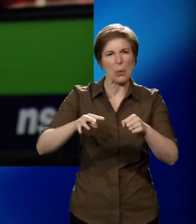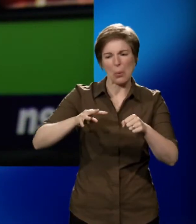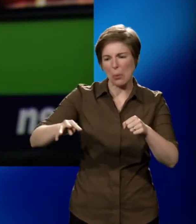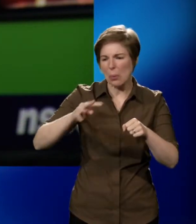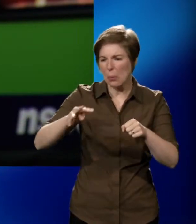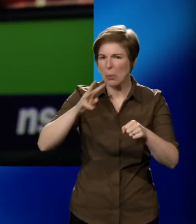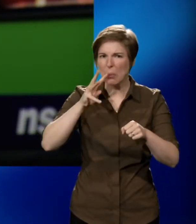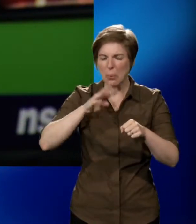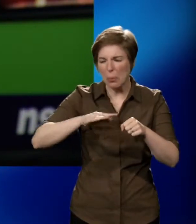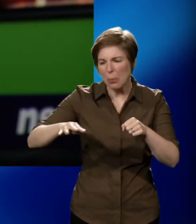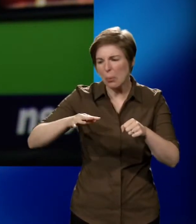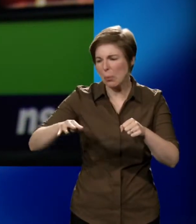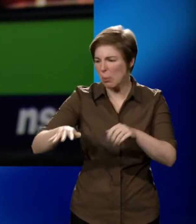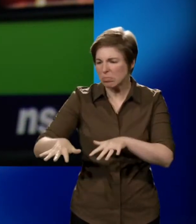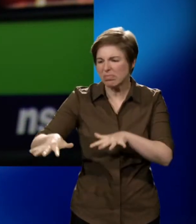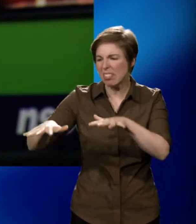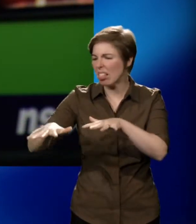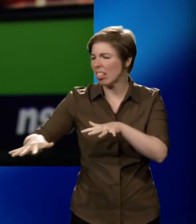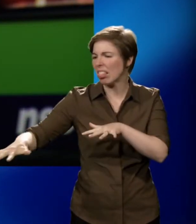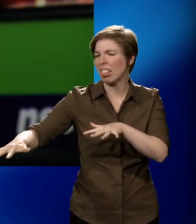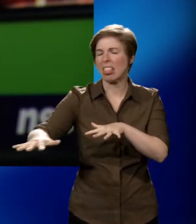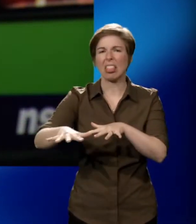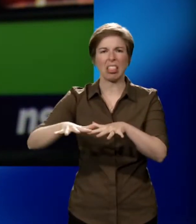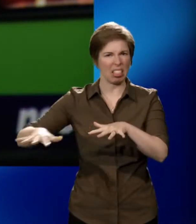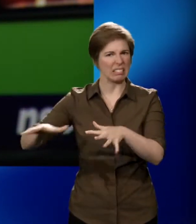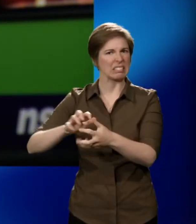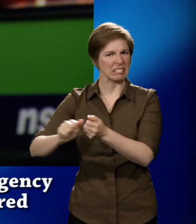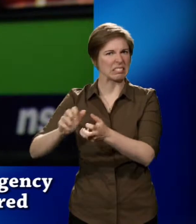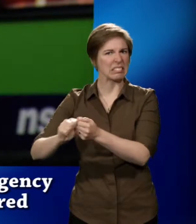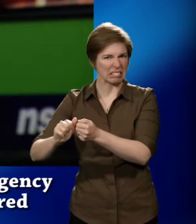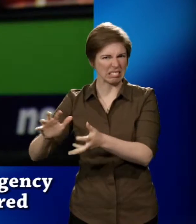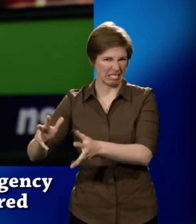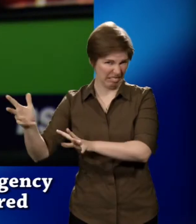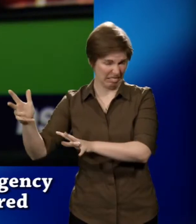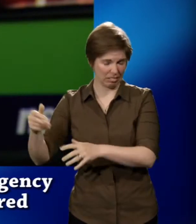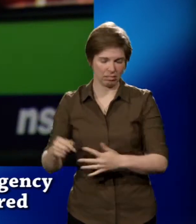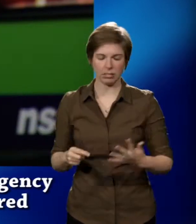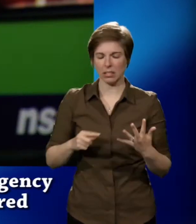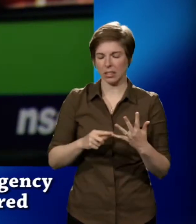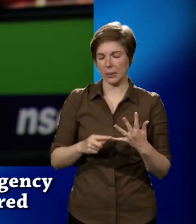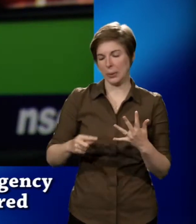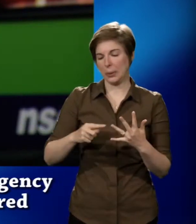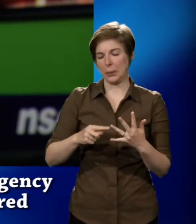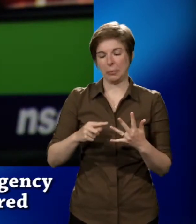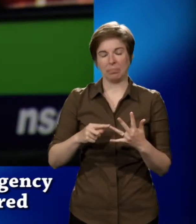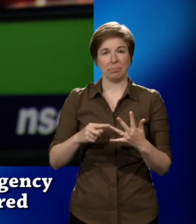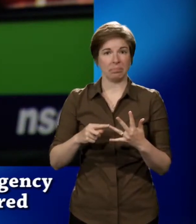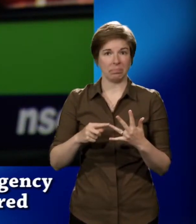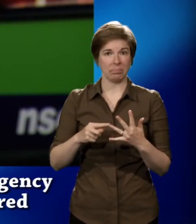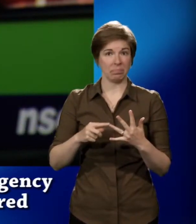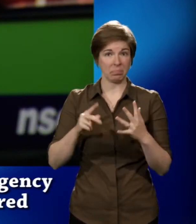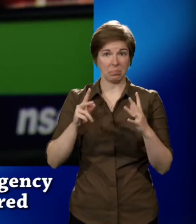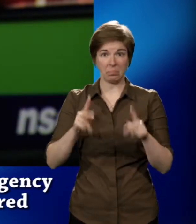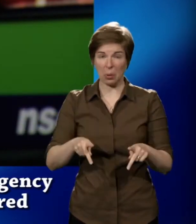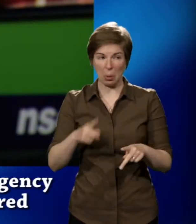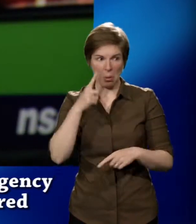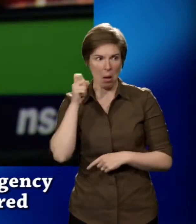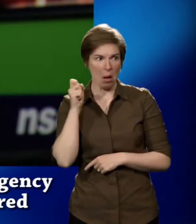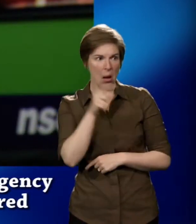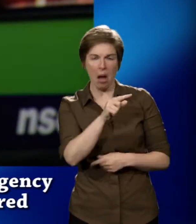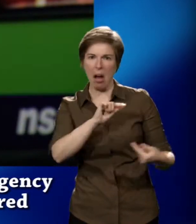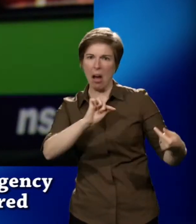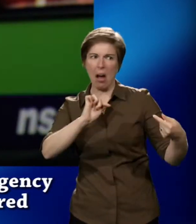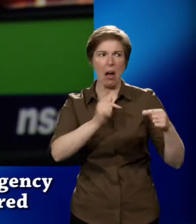could damage equipment or personal property. An emergency could be a medical emergency